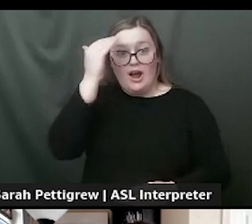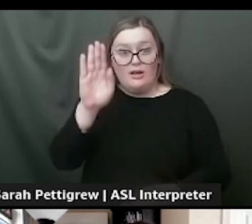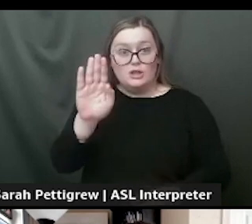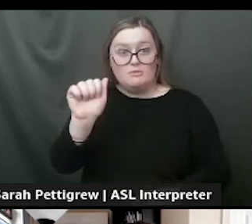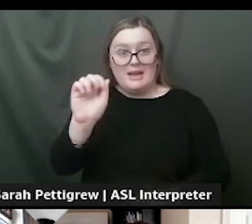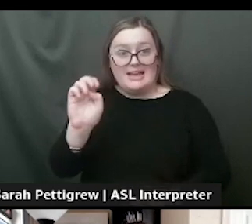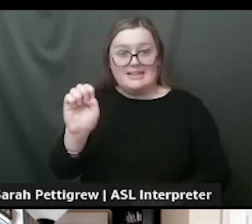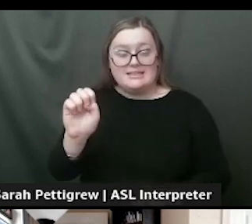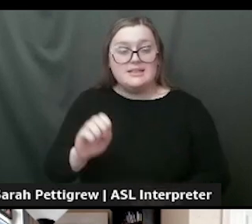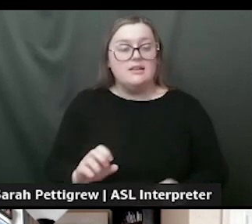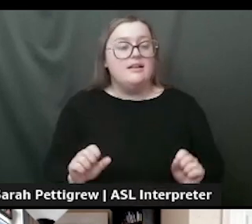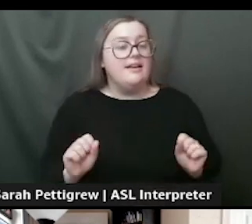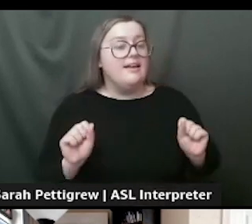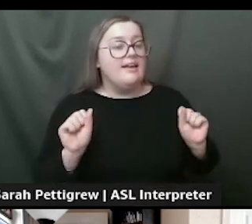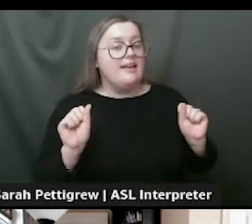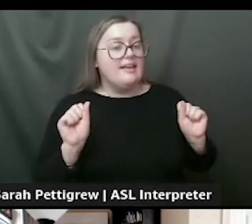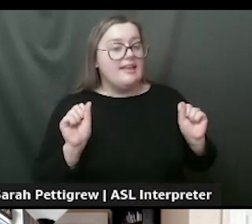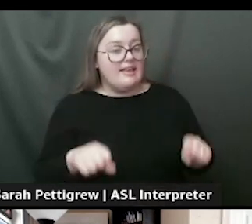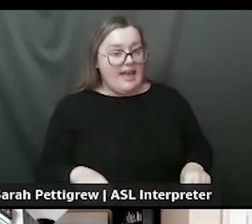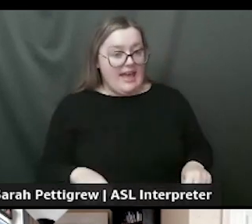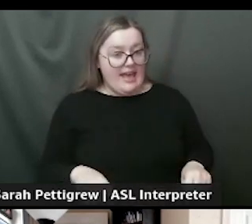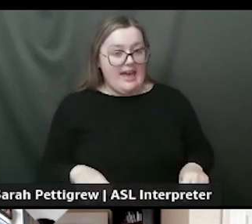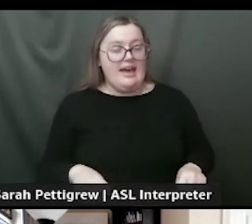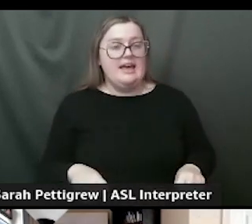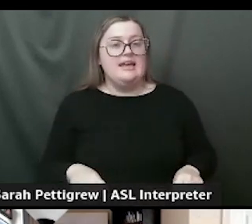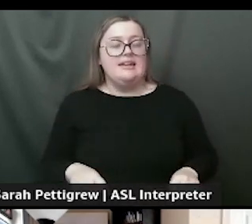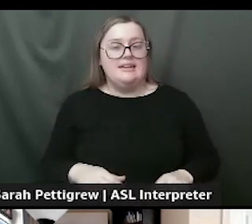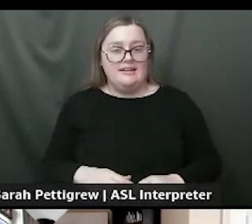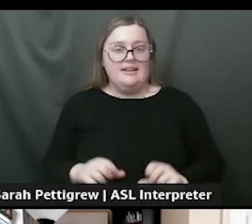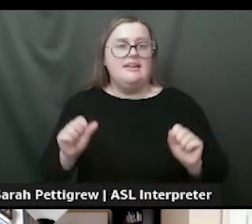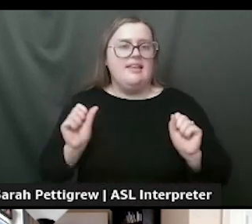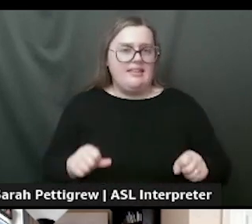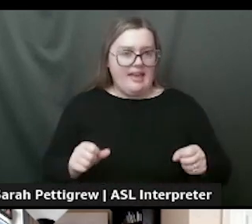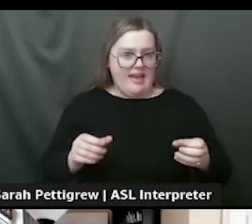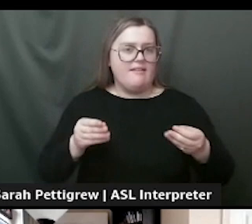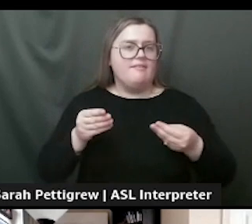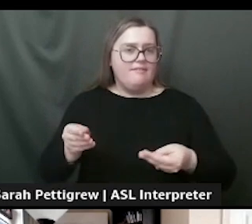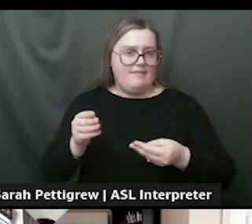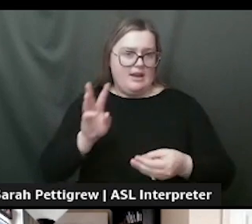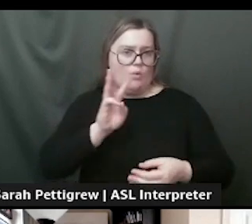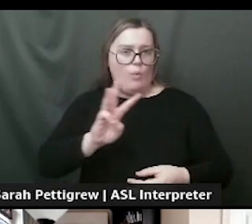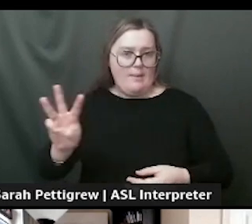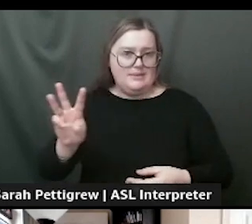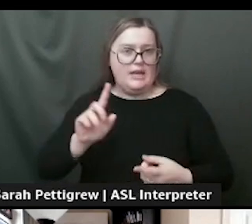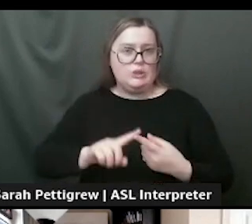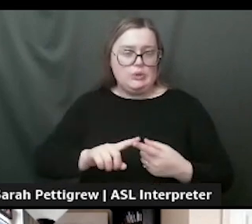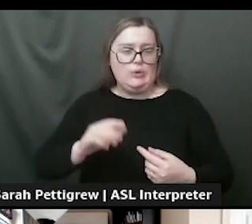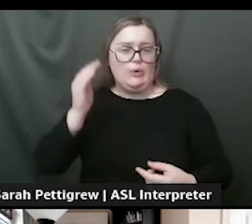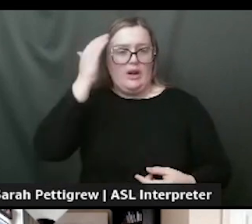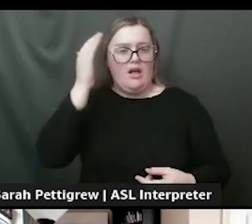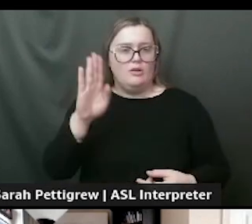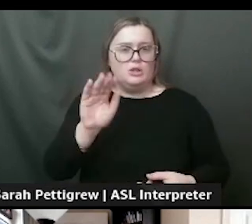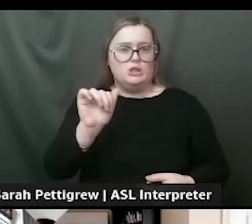Yes, you can feed your website to the knowledge base. Sorry, I need to